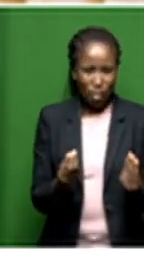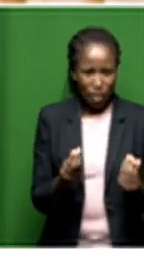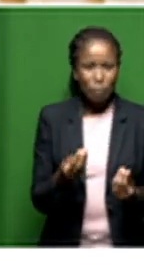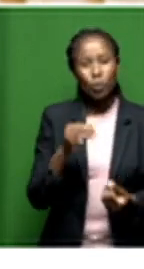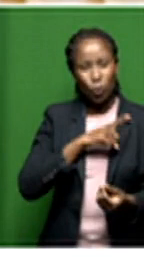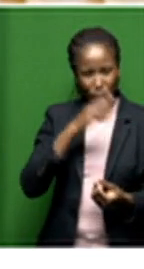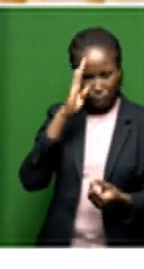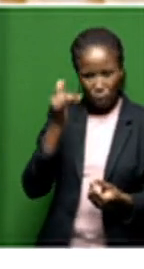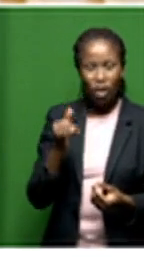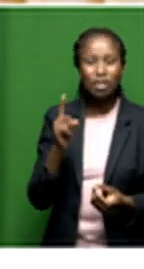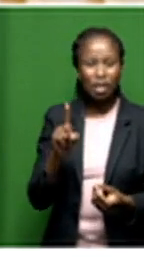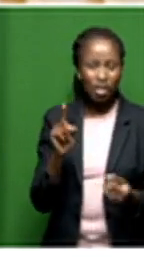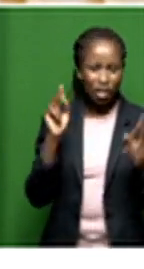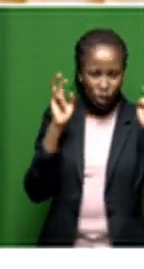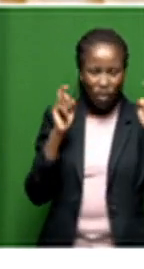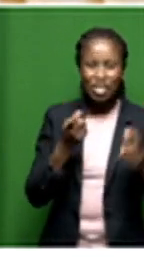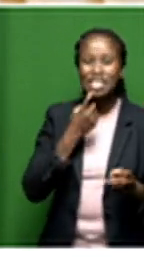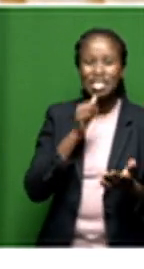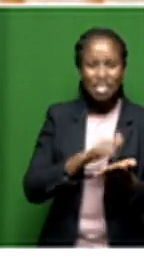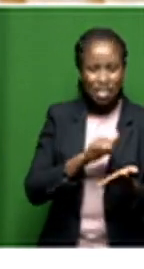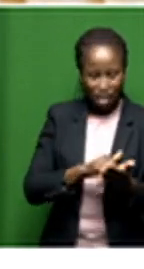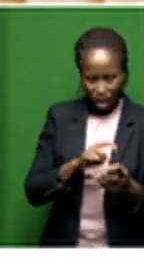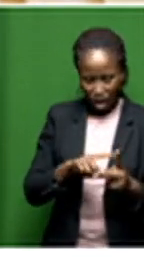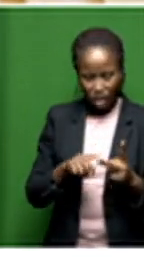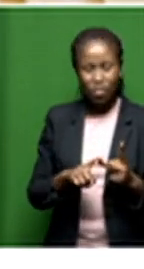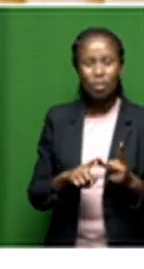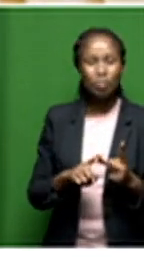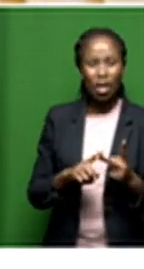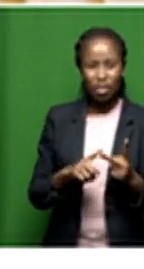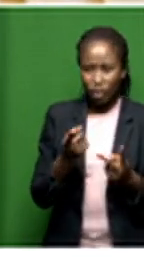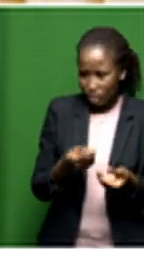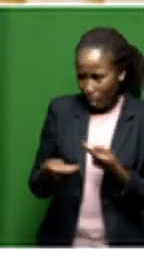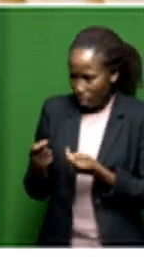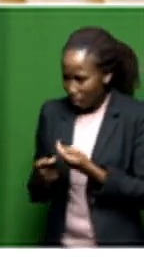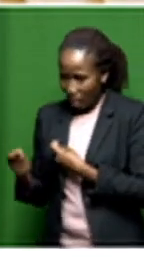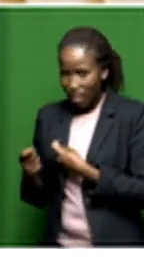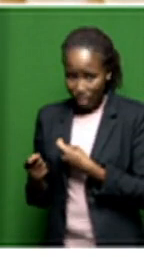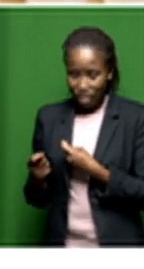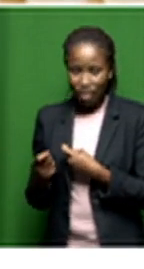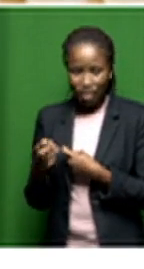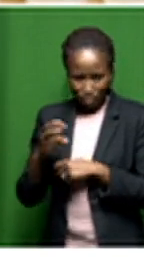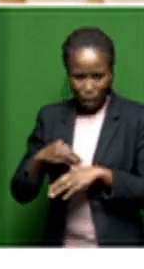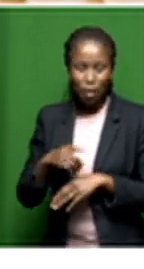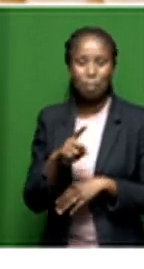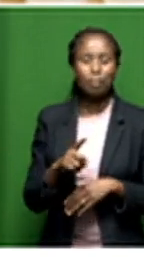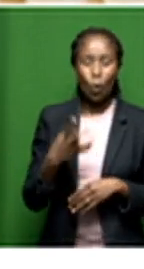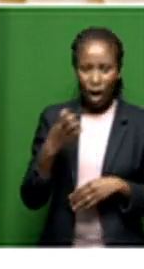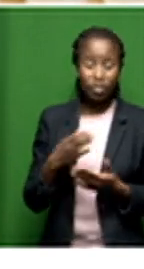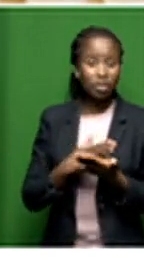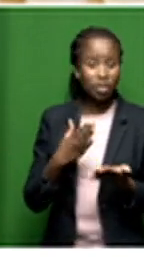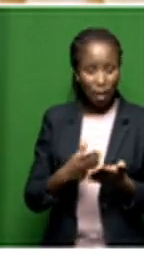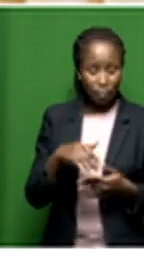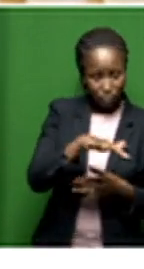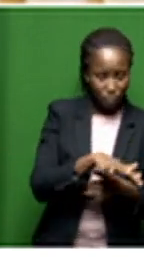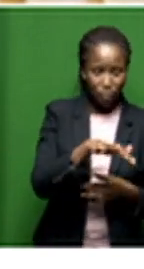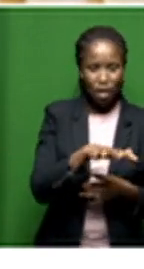the issue of scrap metal, the issue of cables is critical. If you look at our pump stations, they are located in remote areas,